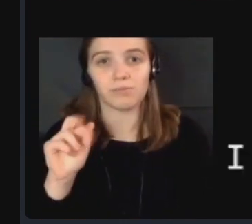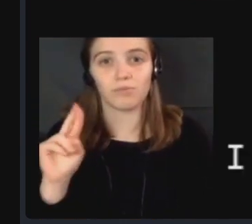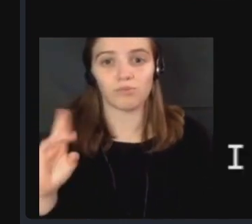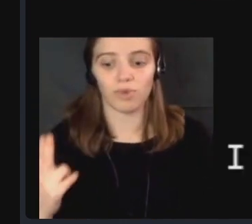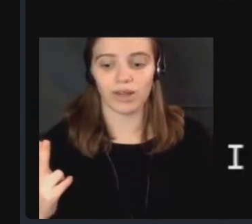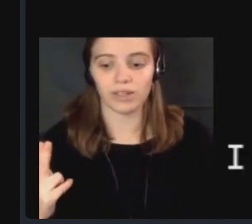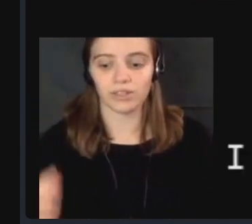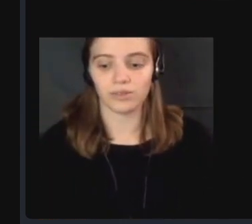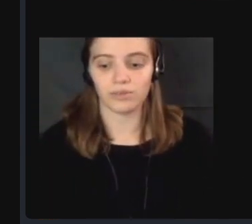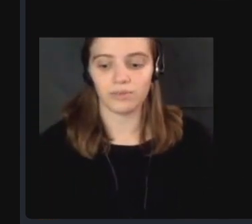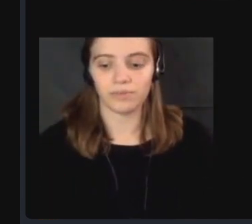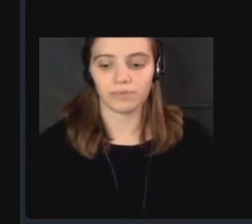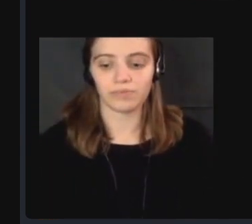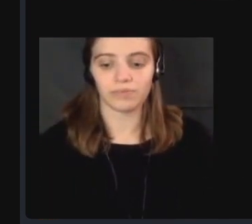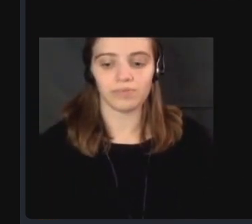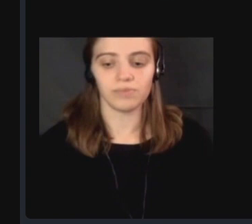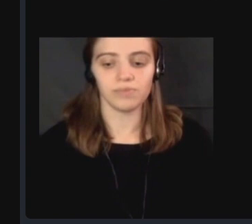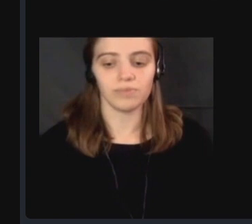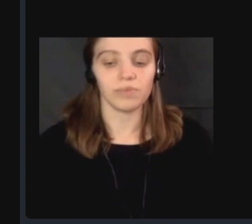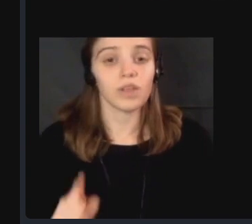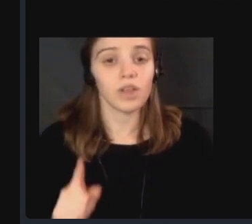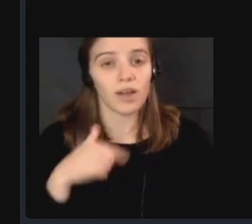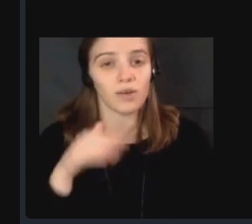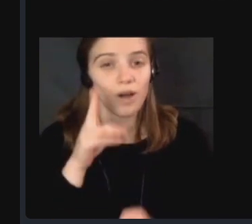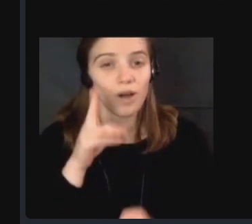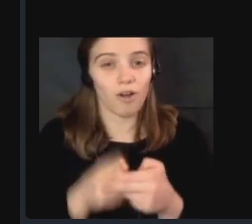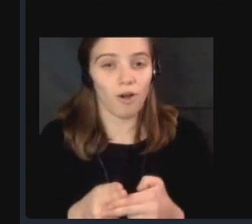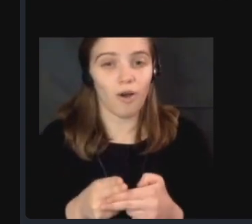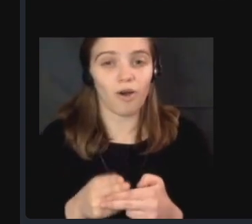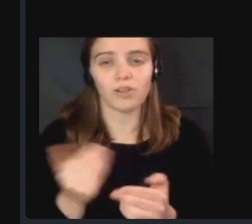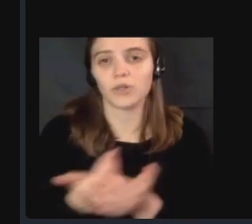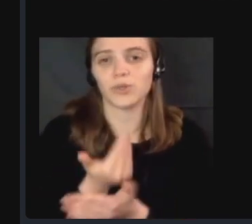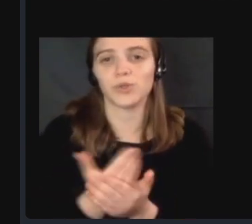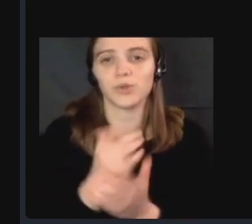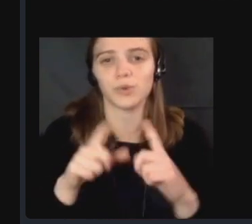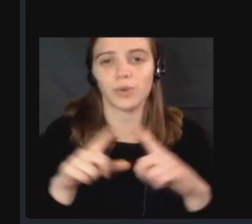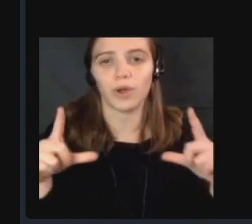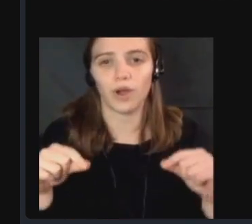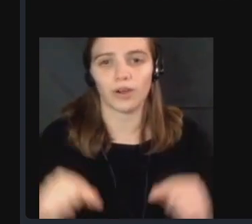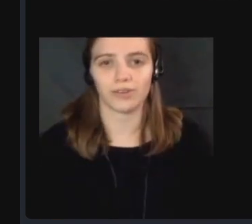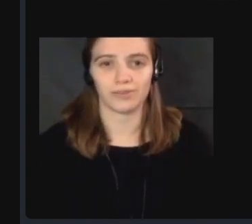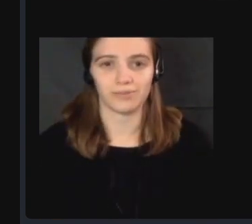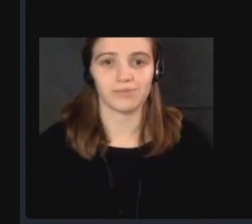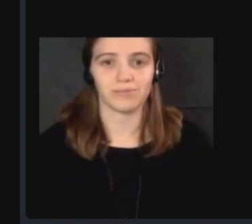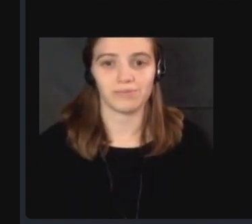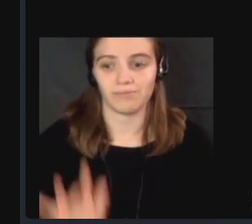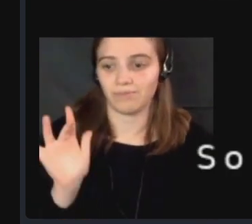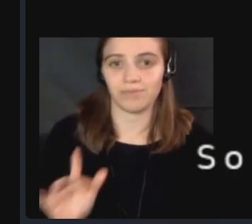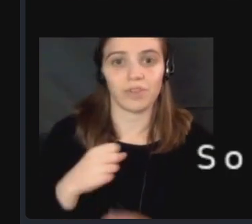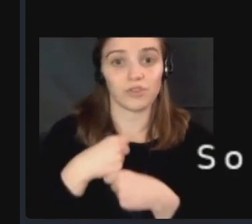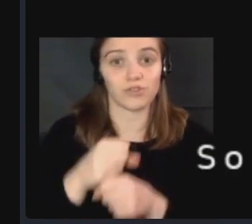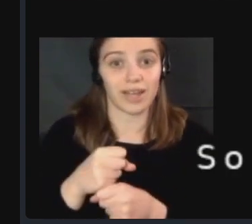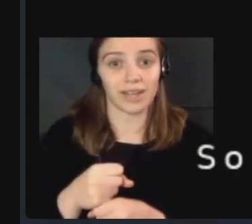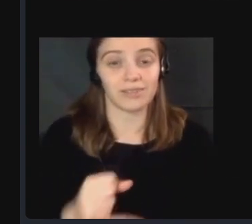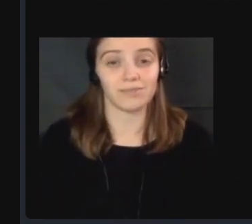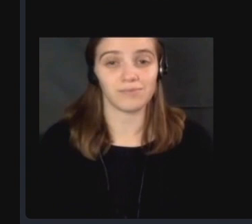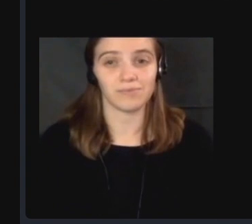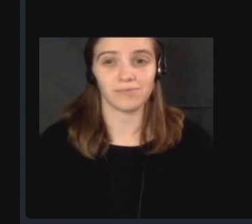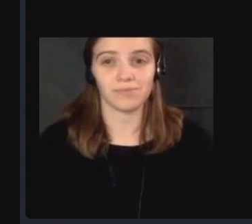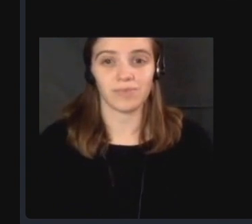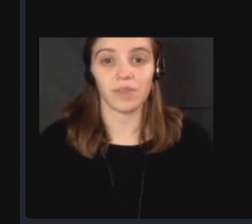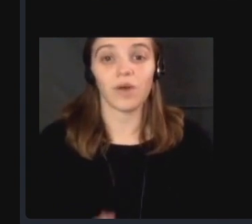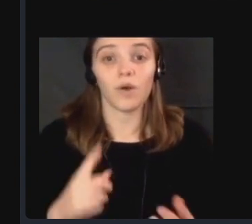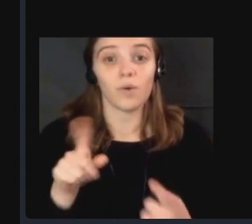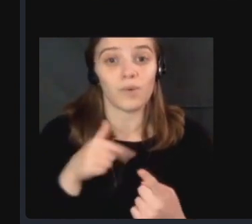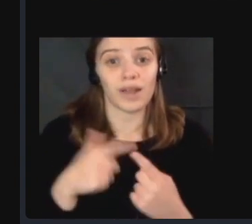bien. I'll call this a new card. C'est ce que vous expliquez tout à l'heure. Press Create. Comme ça, on As I do nique that, pas le you design see system en cours,